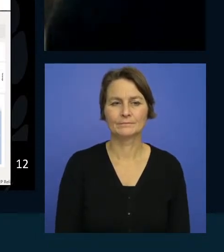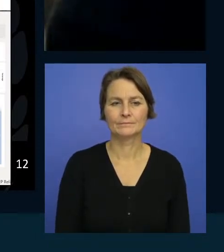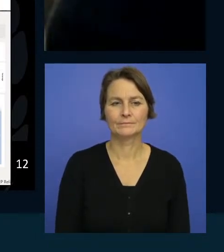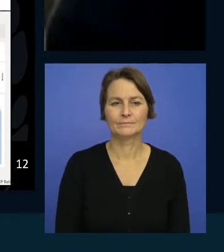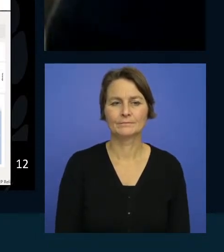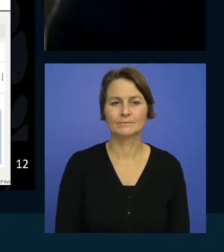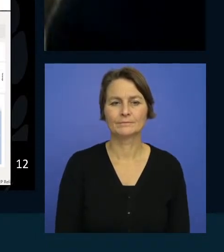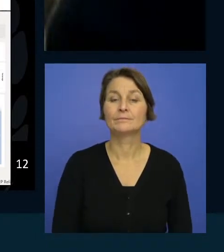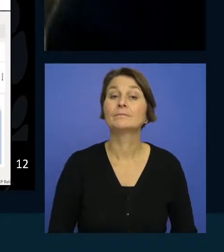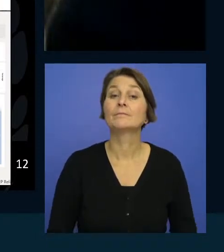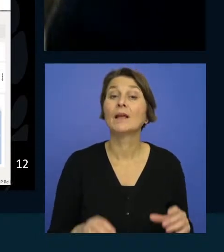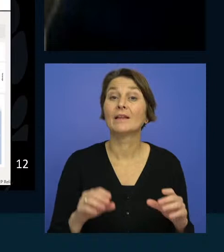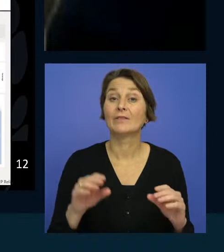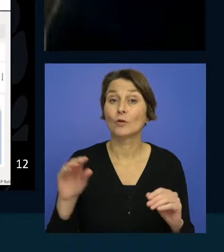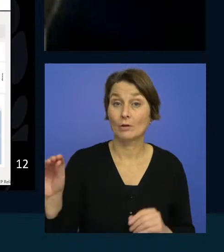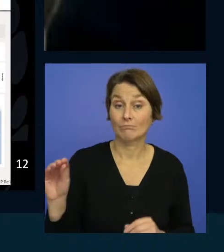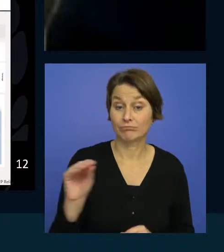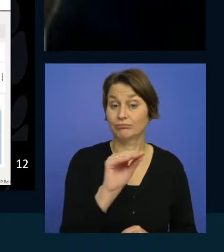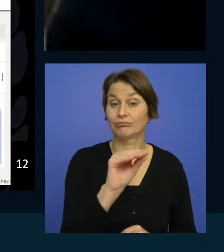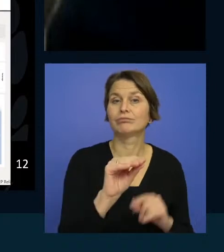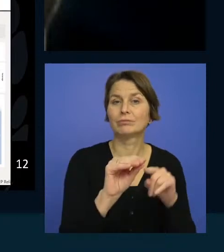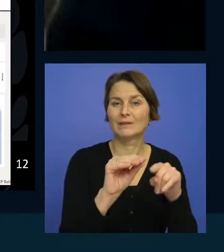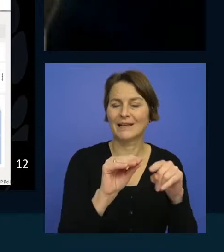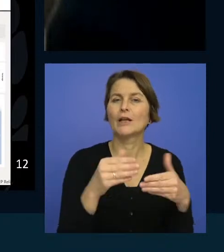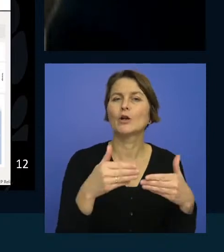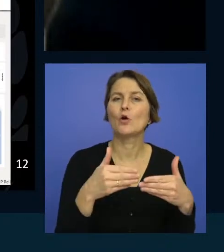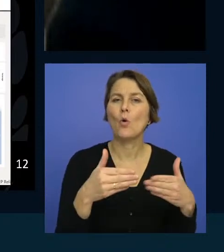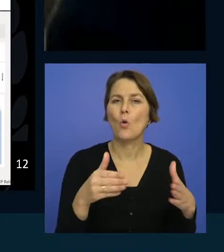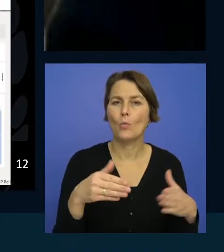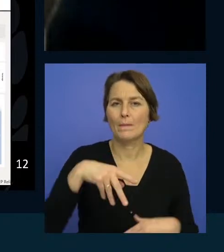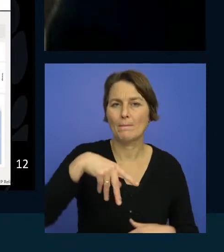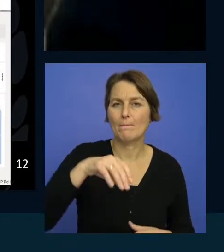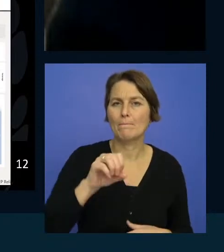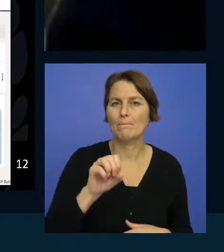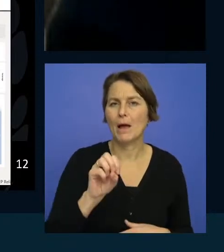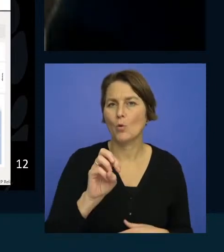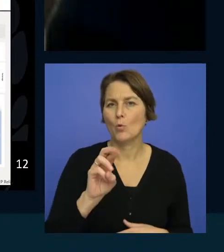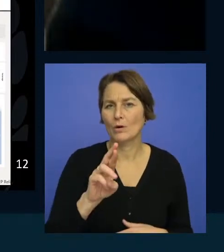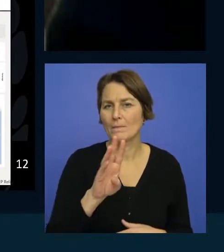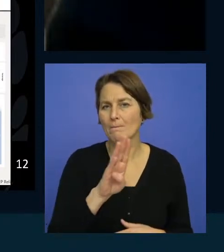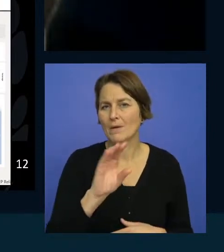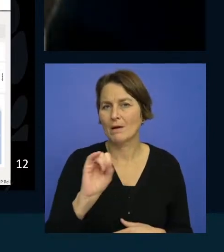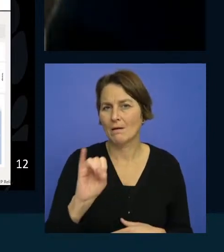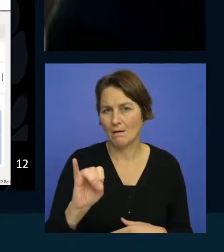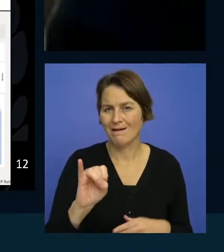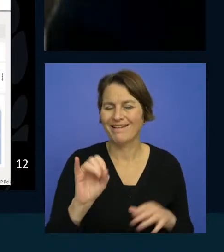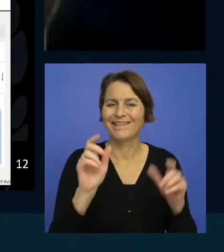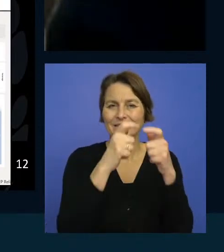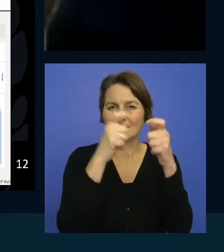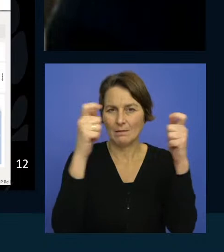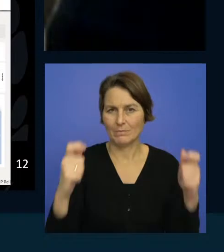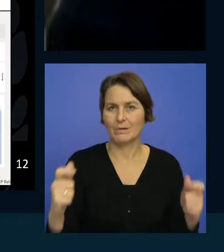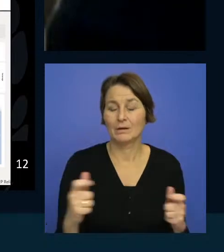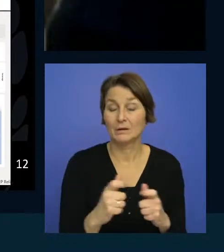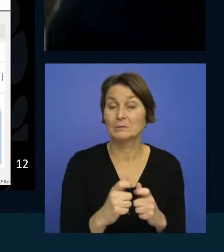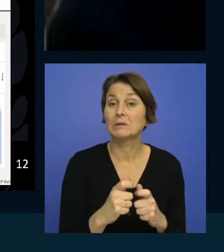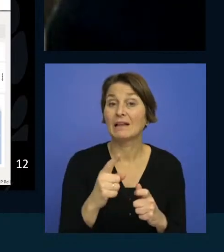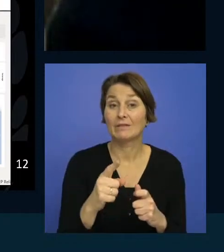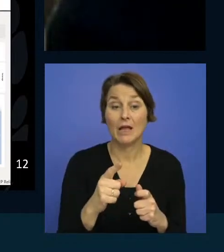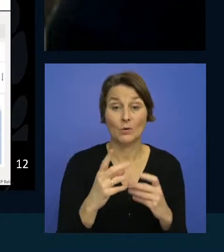actually open up these Power BI templates, and then it will work quite